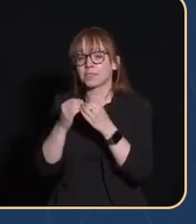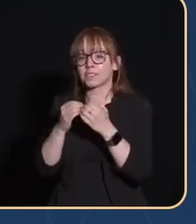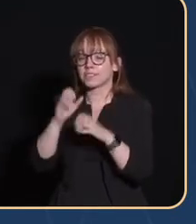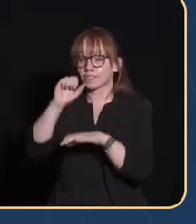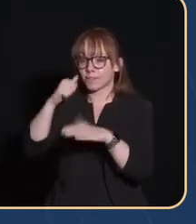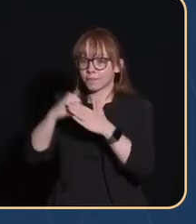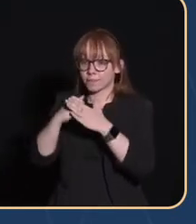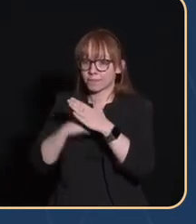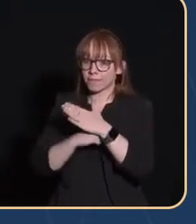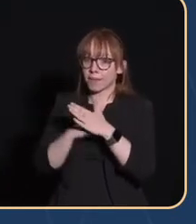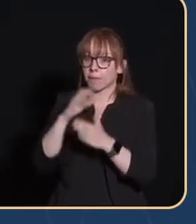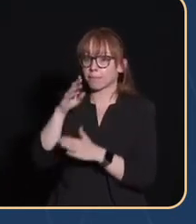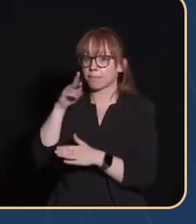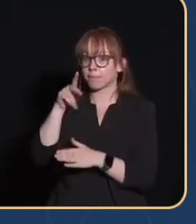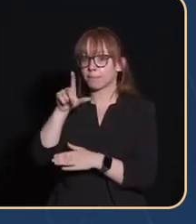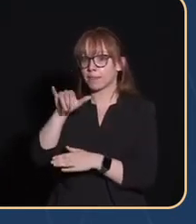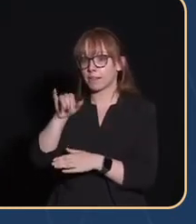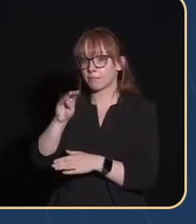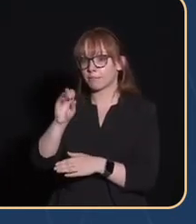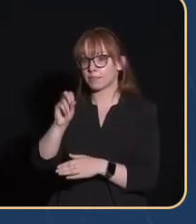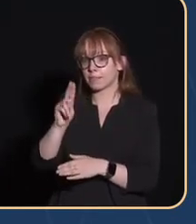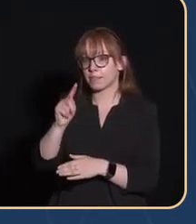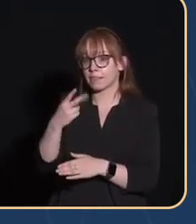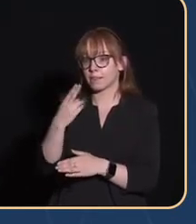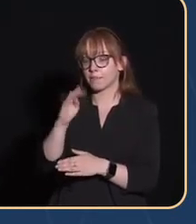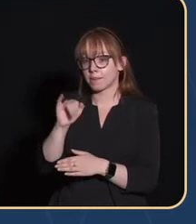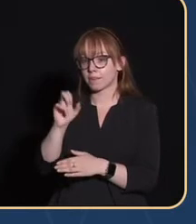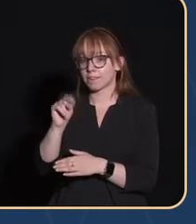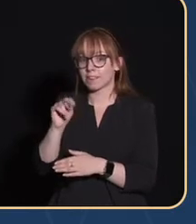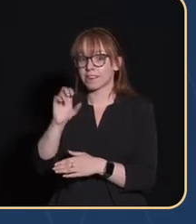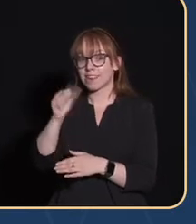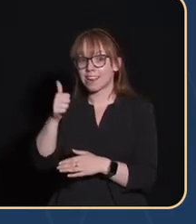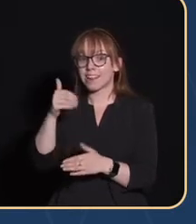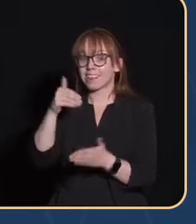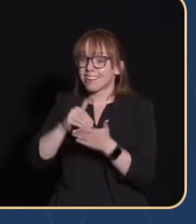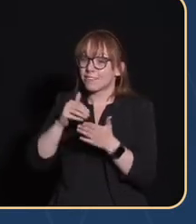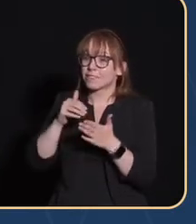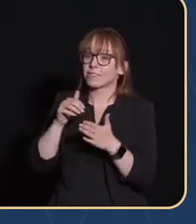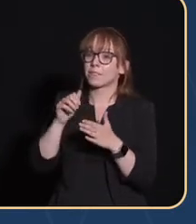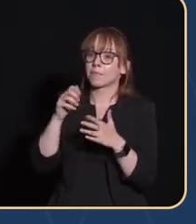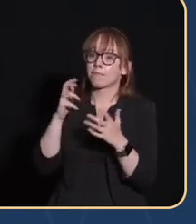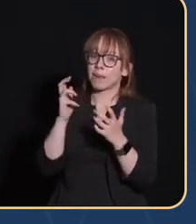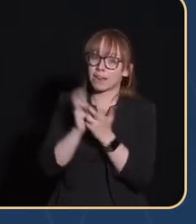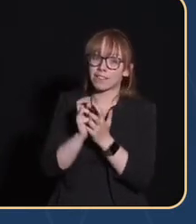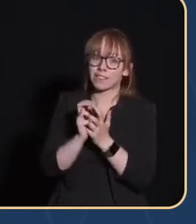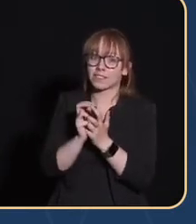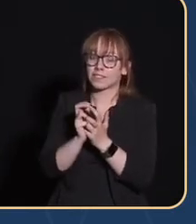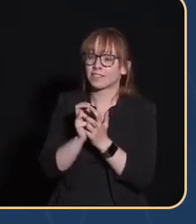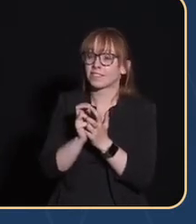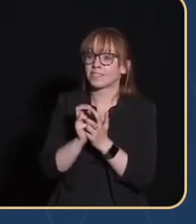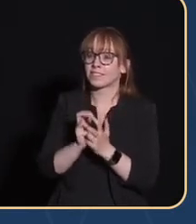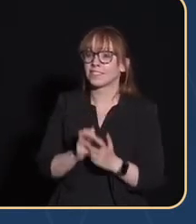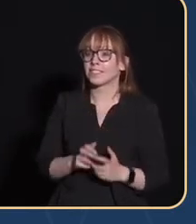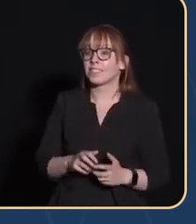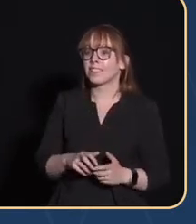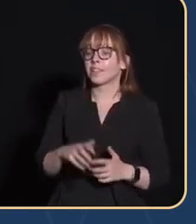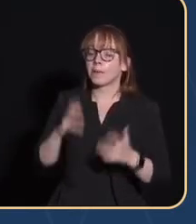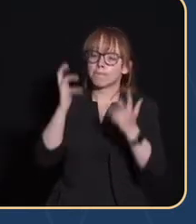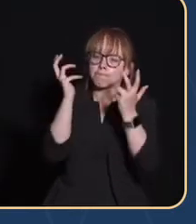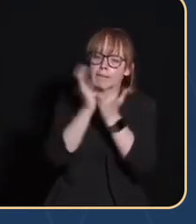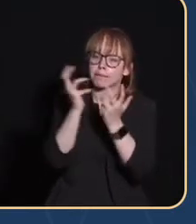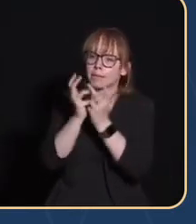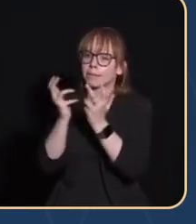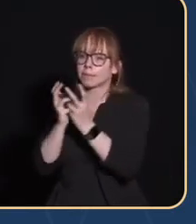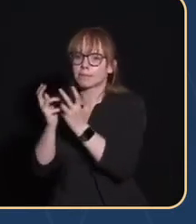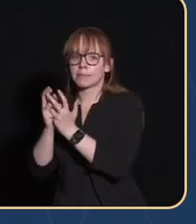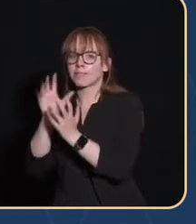right here in Plymouth, and they are giving a $10,000 match right now, and they'll match every gift dollar for dollar at the